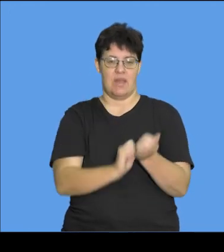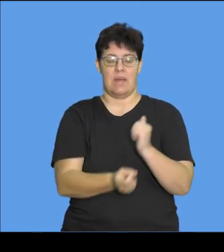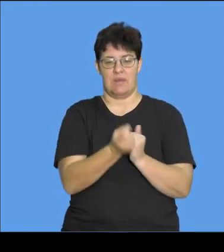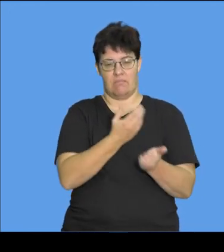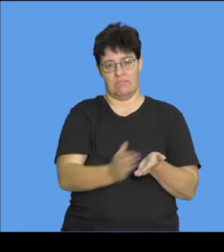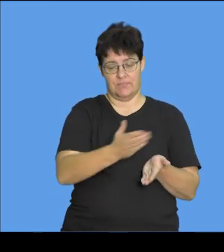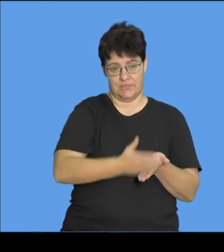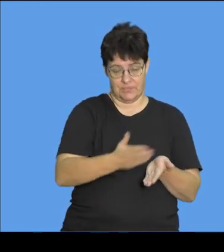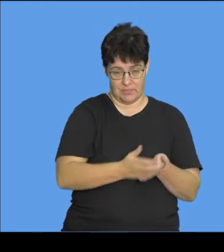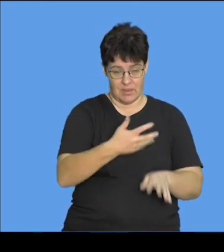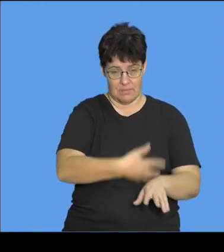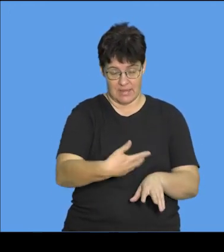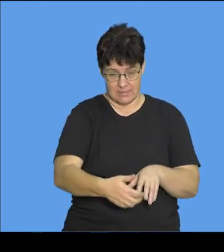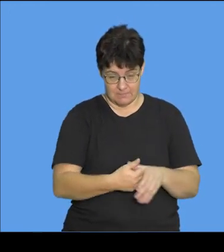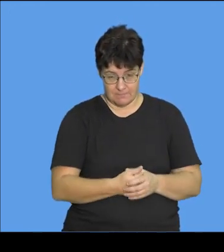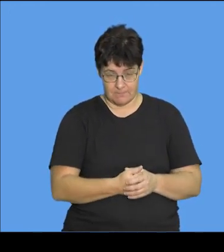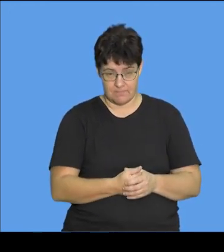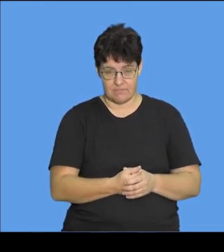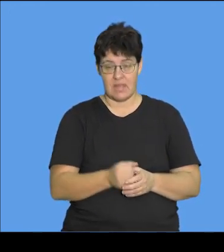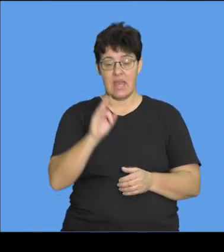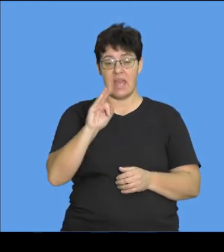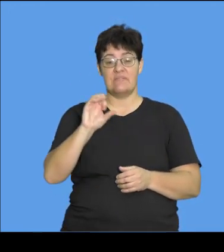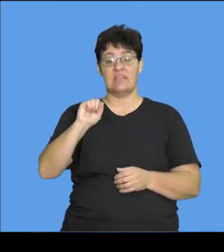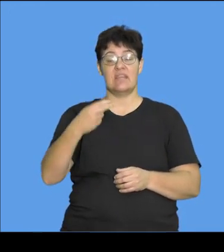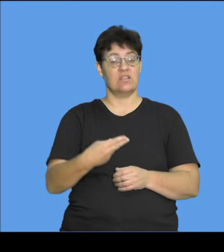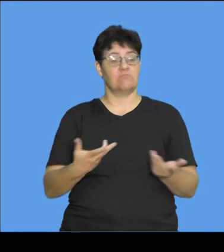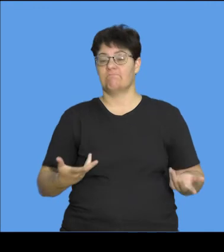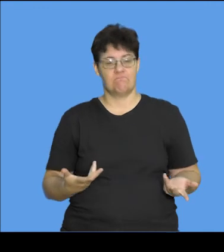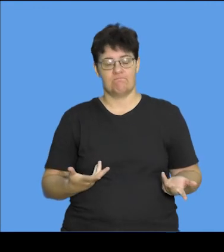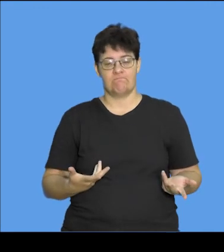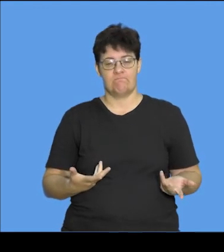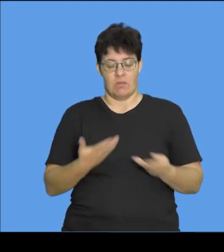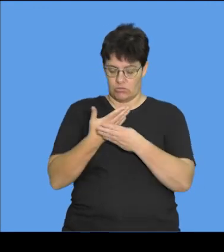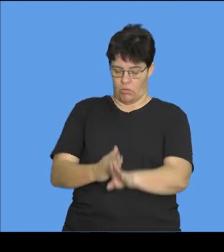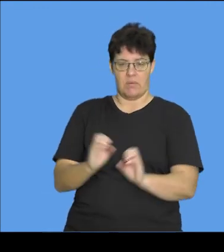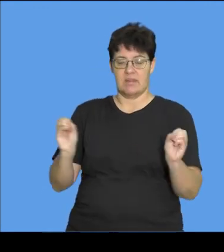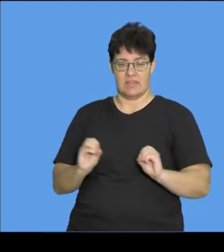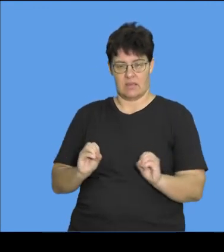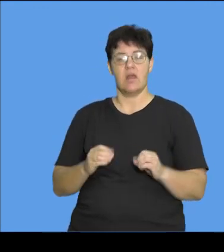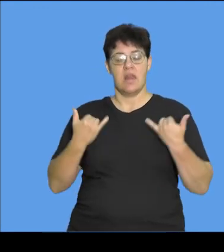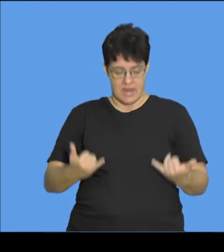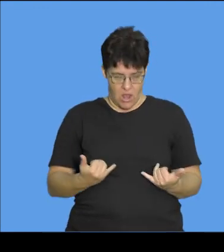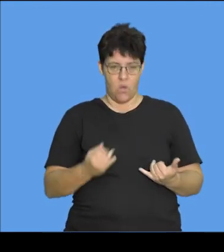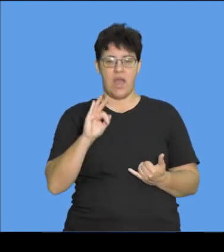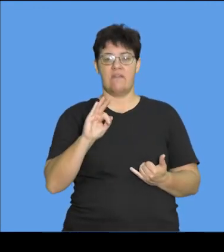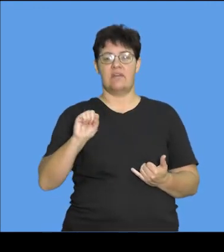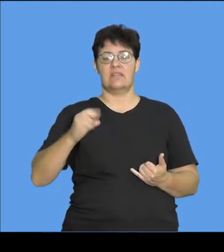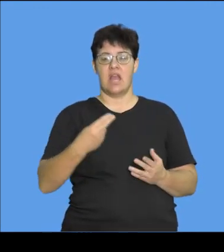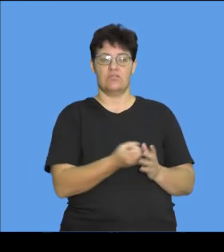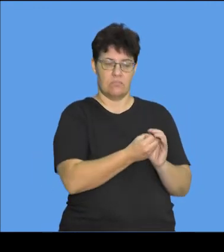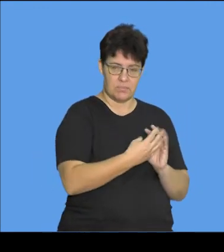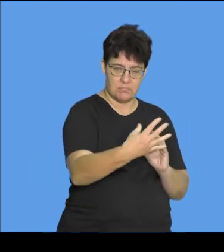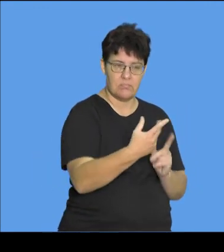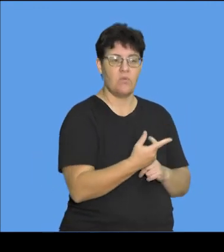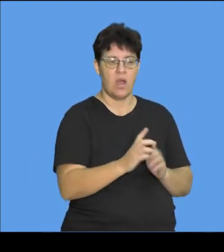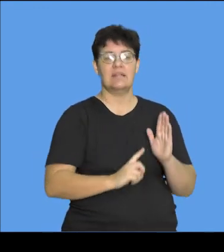The secretion of FSH is no longer inhibited, which means that FSH is then released to stimulate the